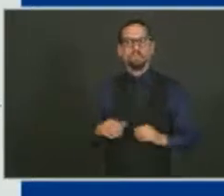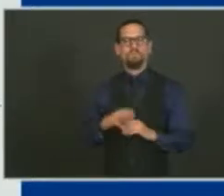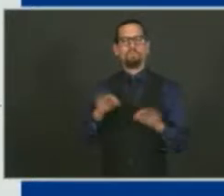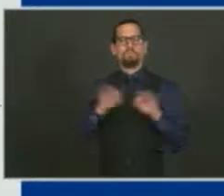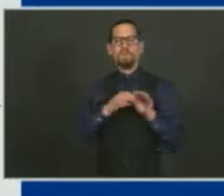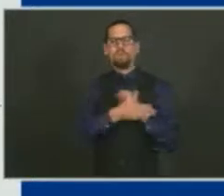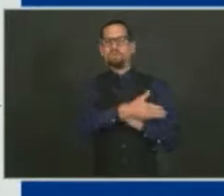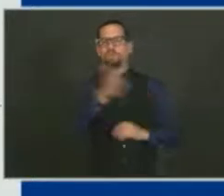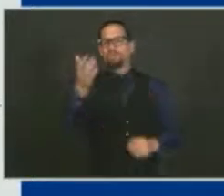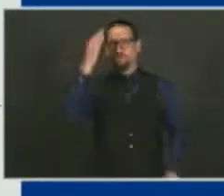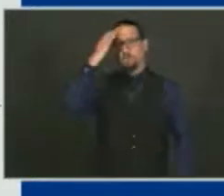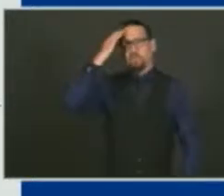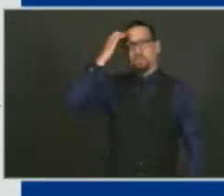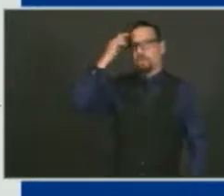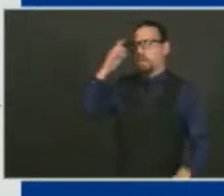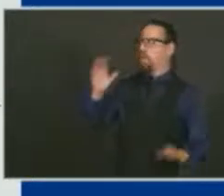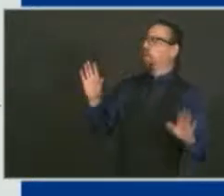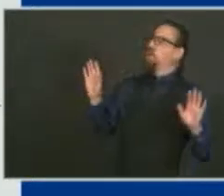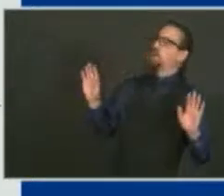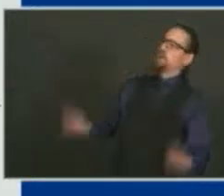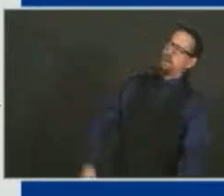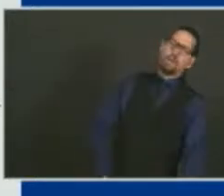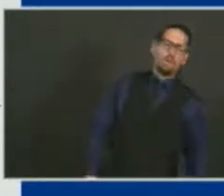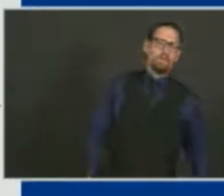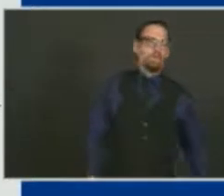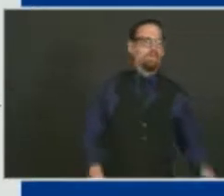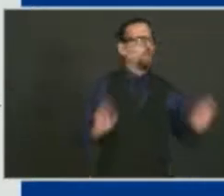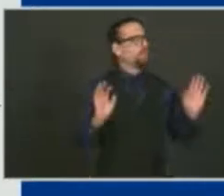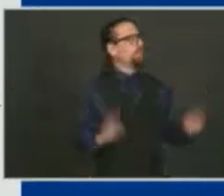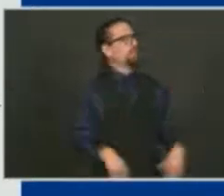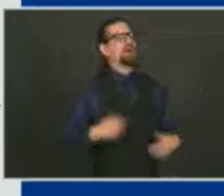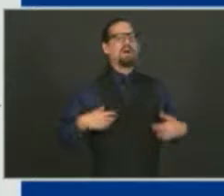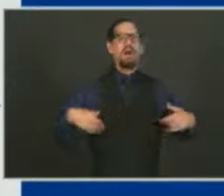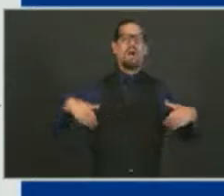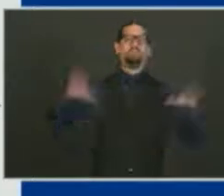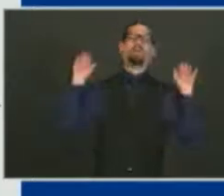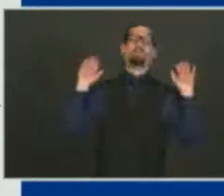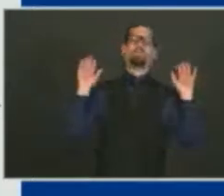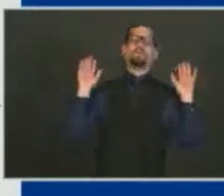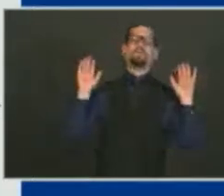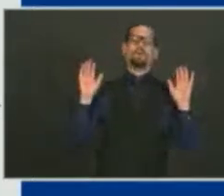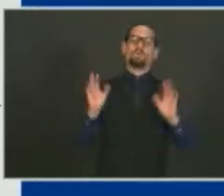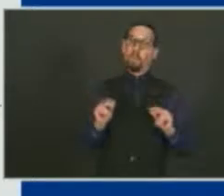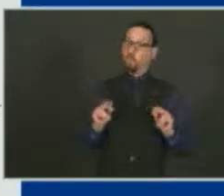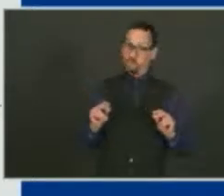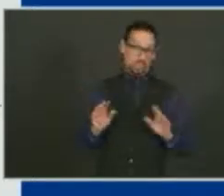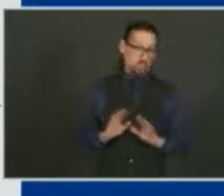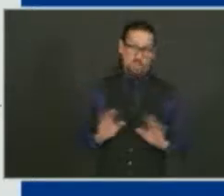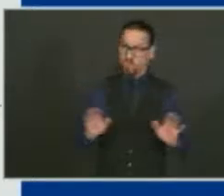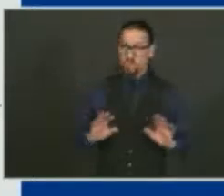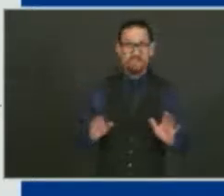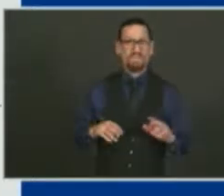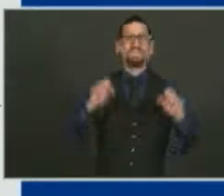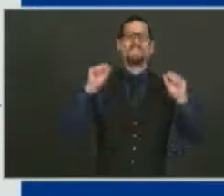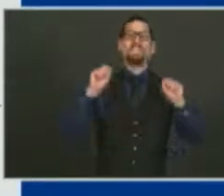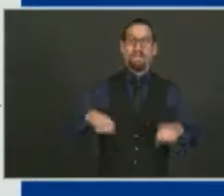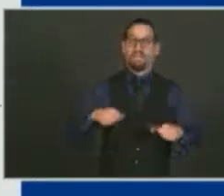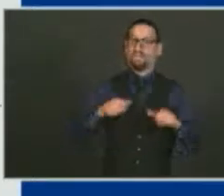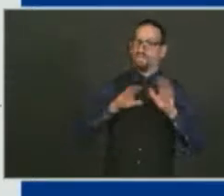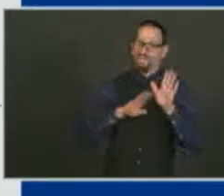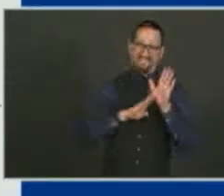late. We can still change course. Really heed the steps that we're saying.